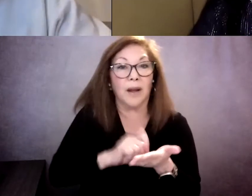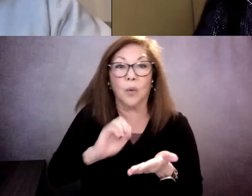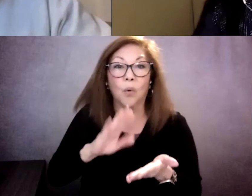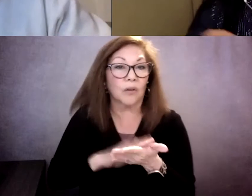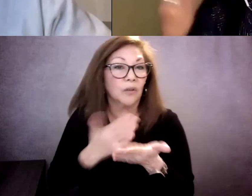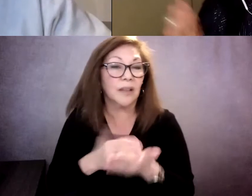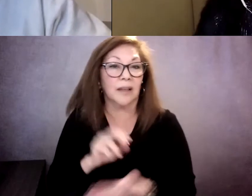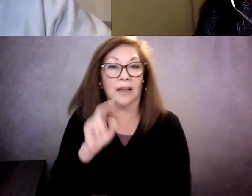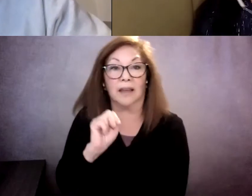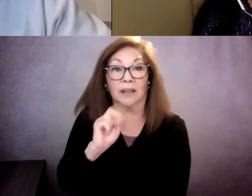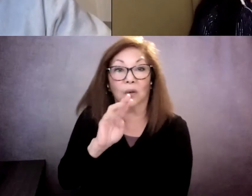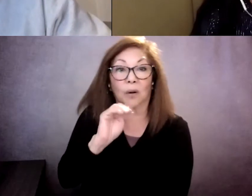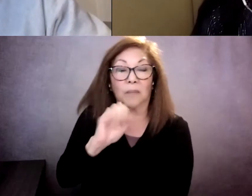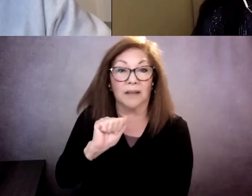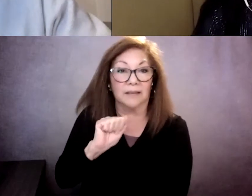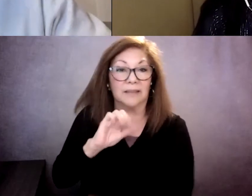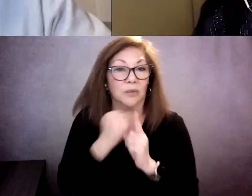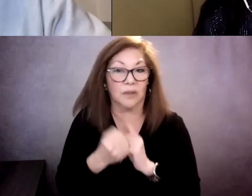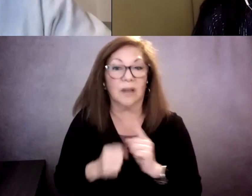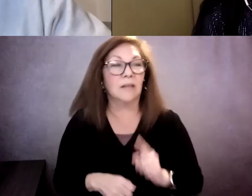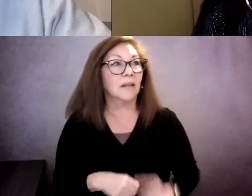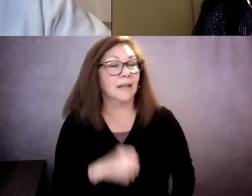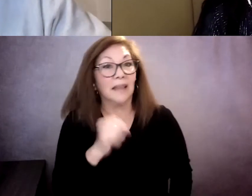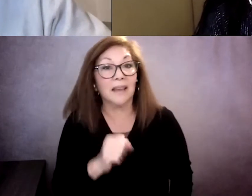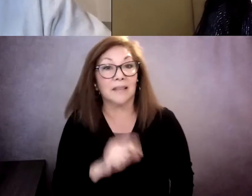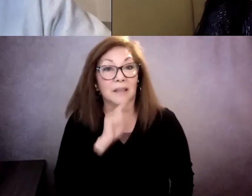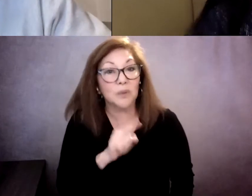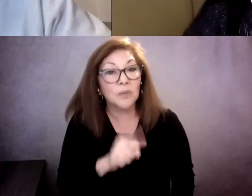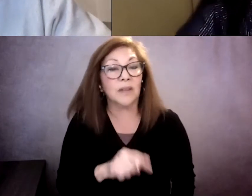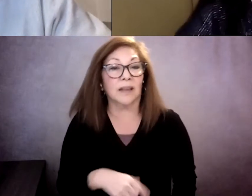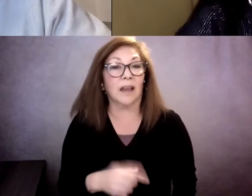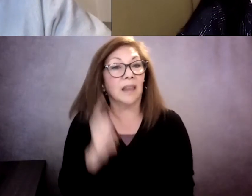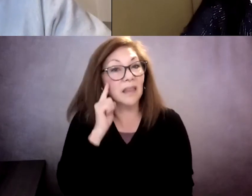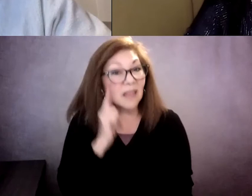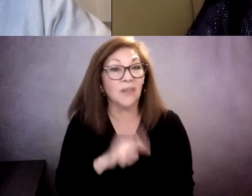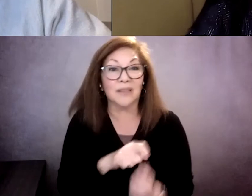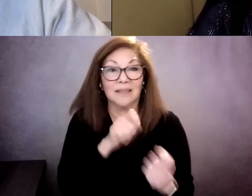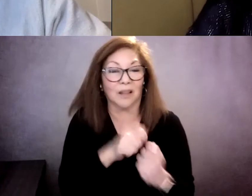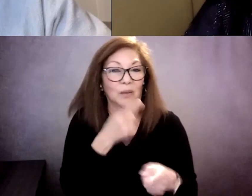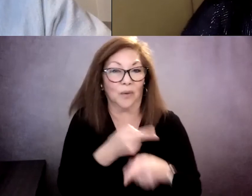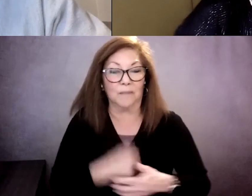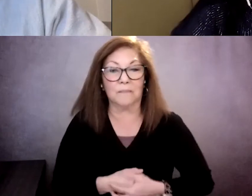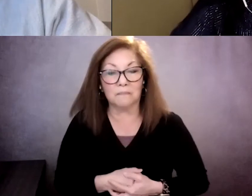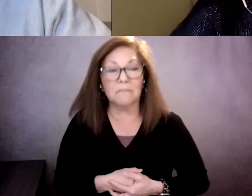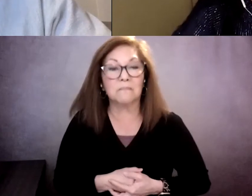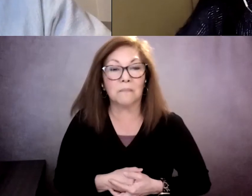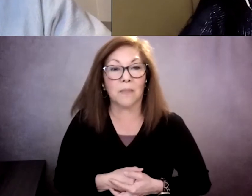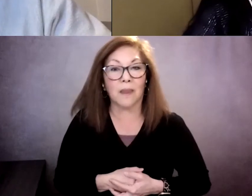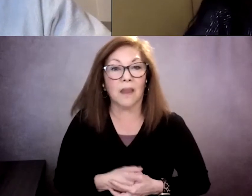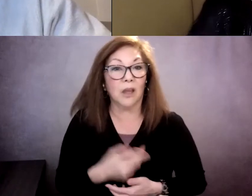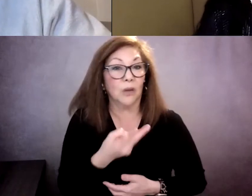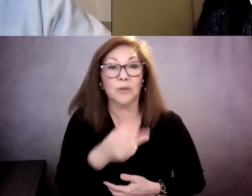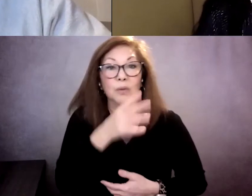Norma's case. Yeah. Yeah, absolutely. I think that you're exactly right that, you know, those two